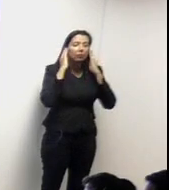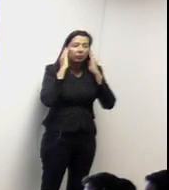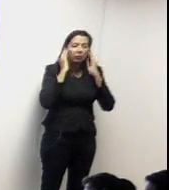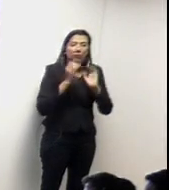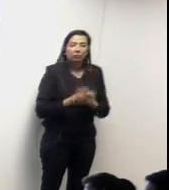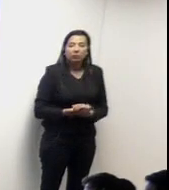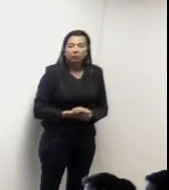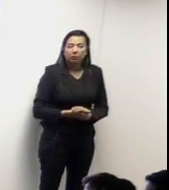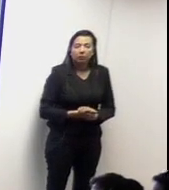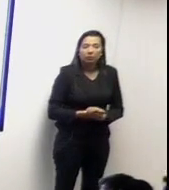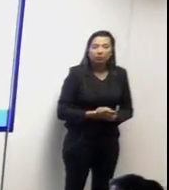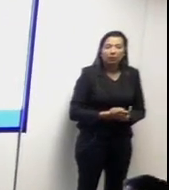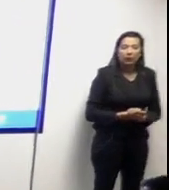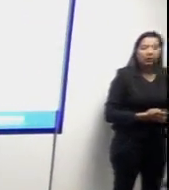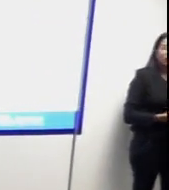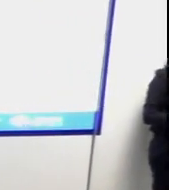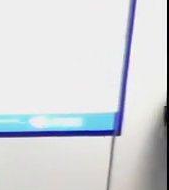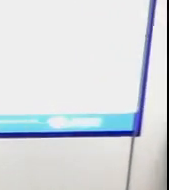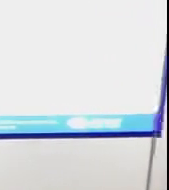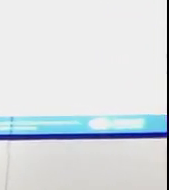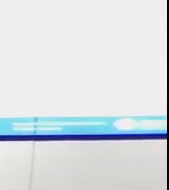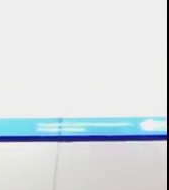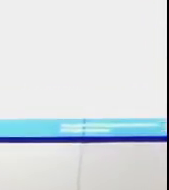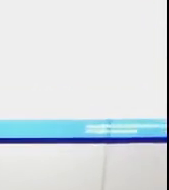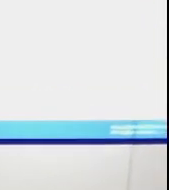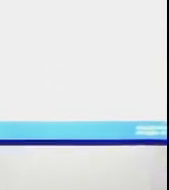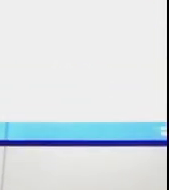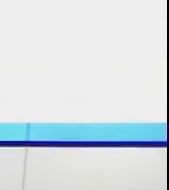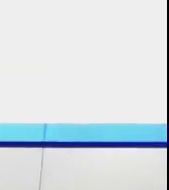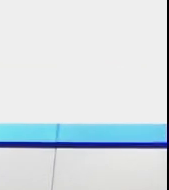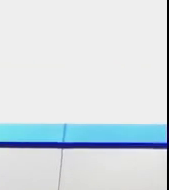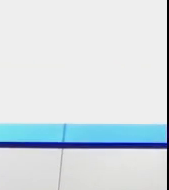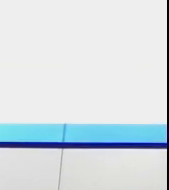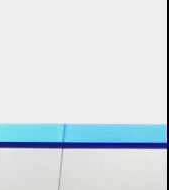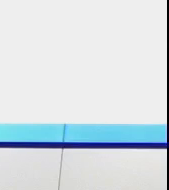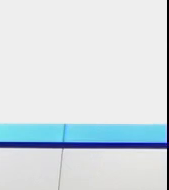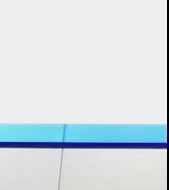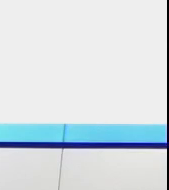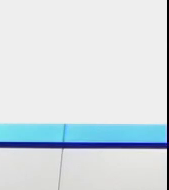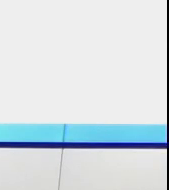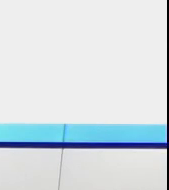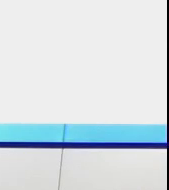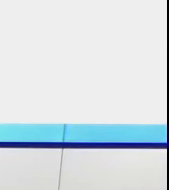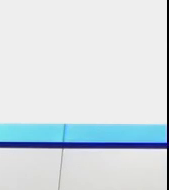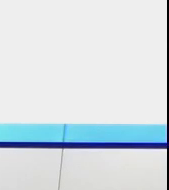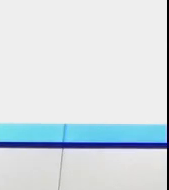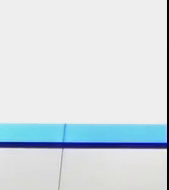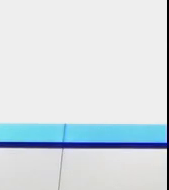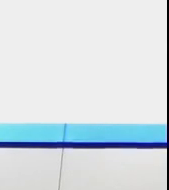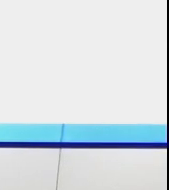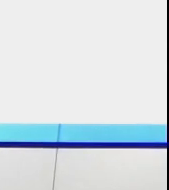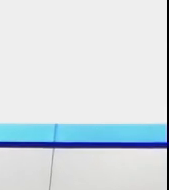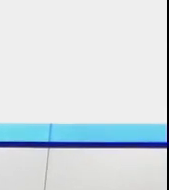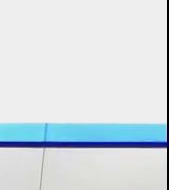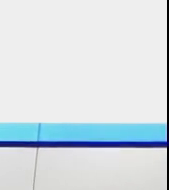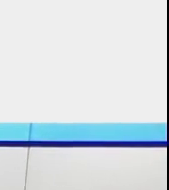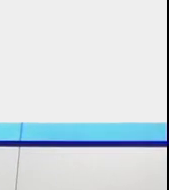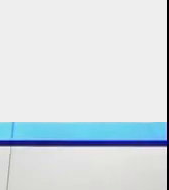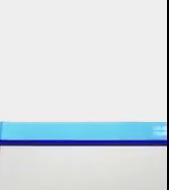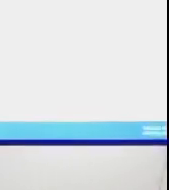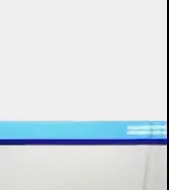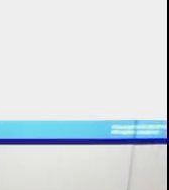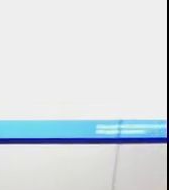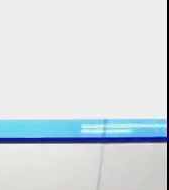between jobs, workforce, housing, business, and land used. And he built this model, and